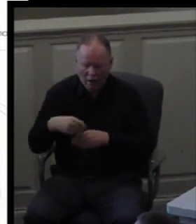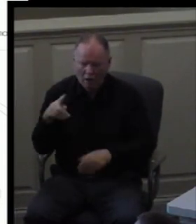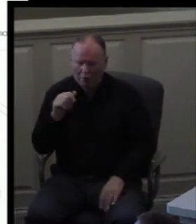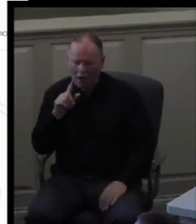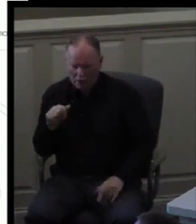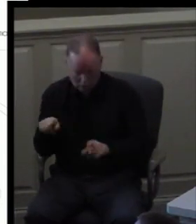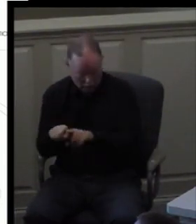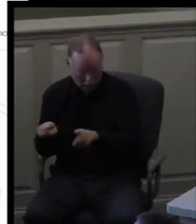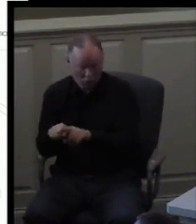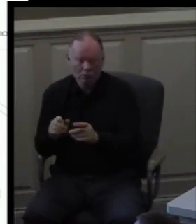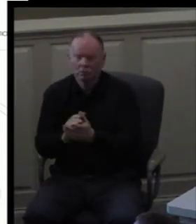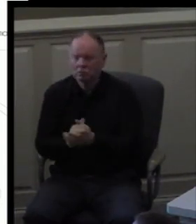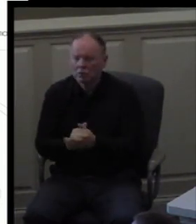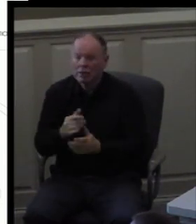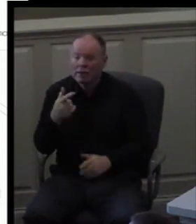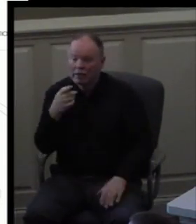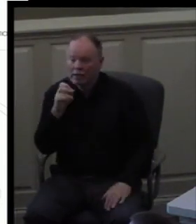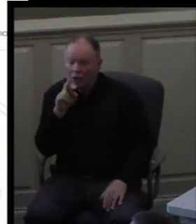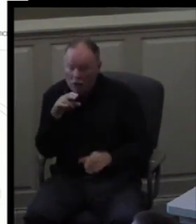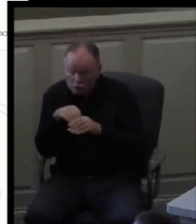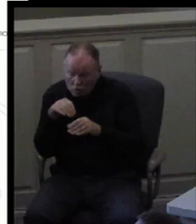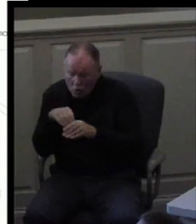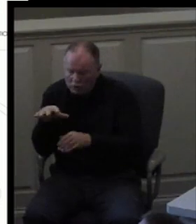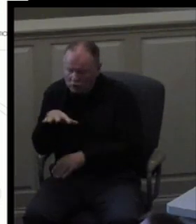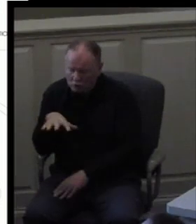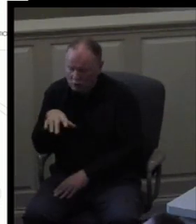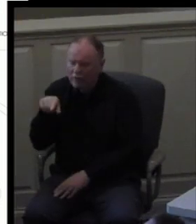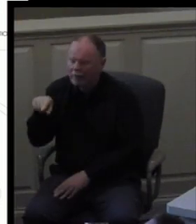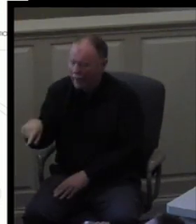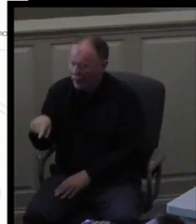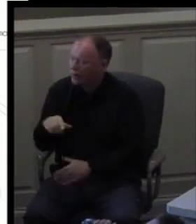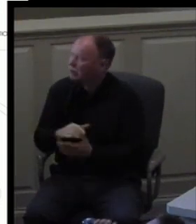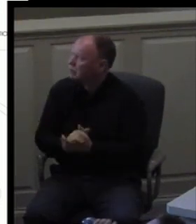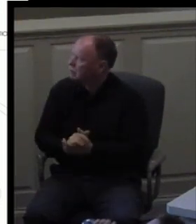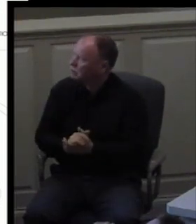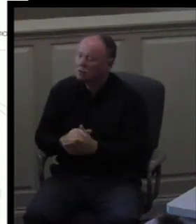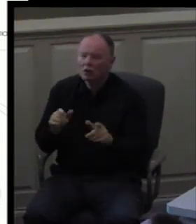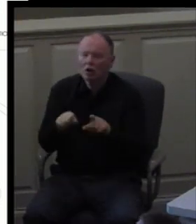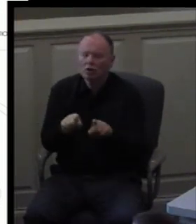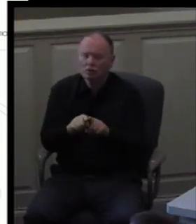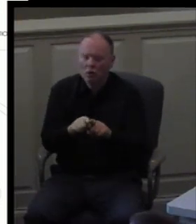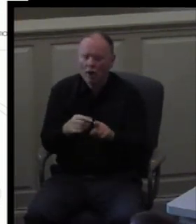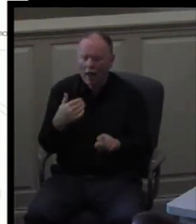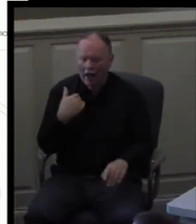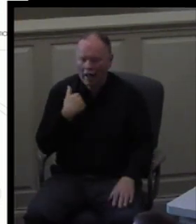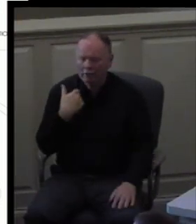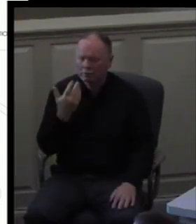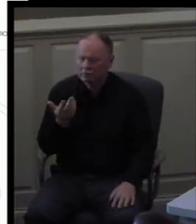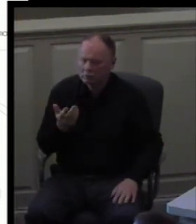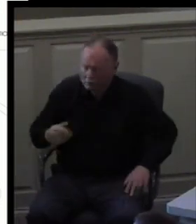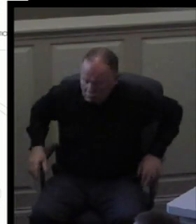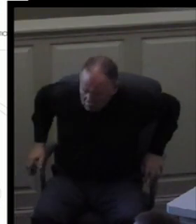there. Gear area and so forth, service areas here. We also feature